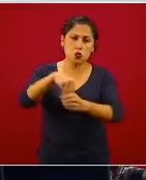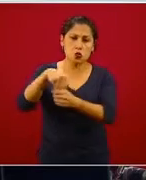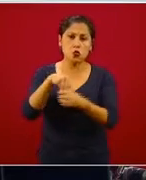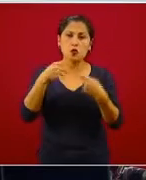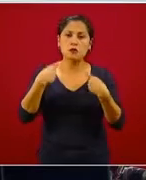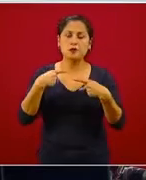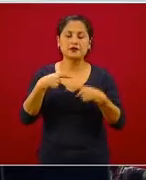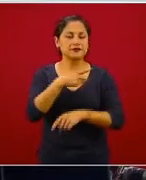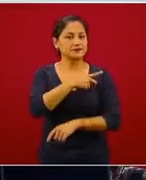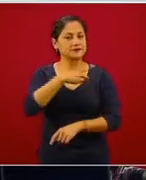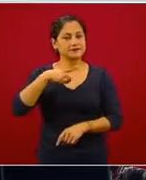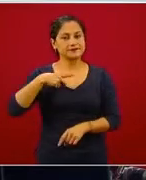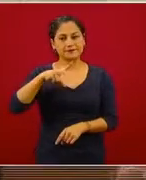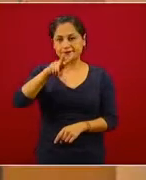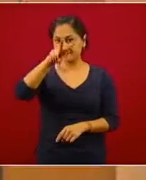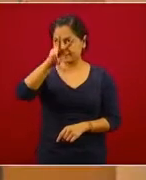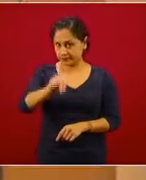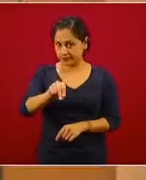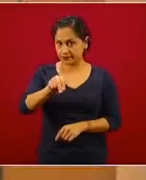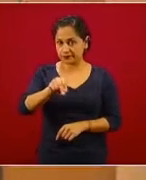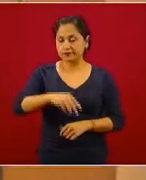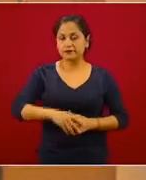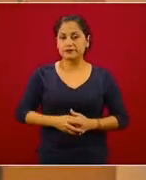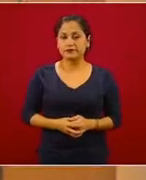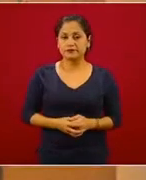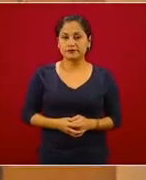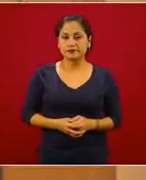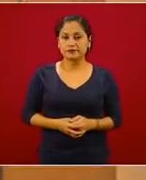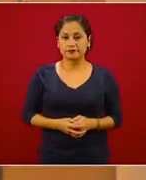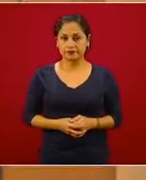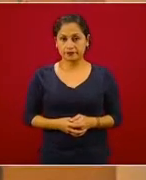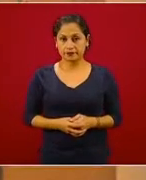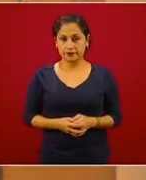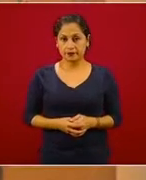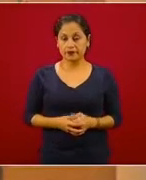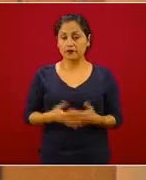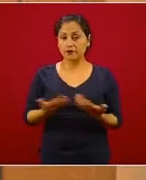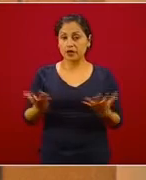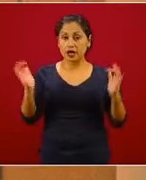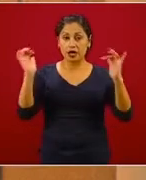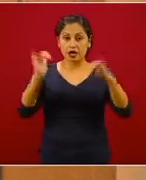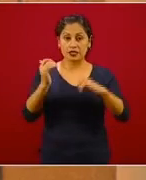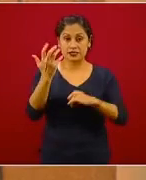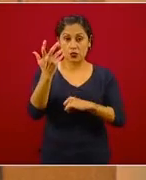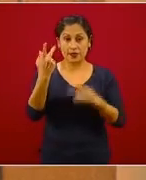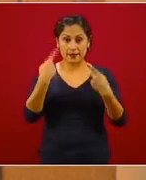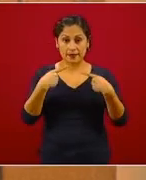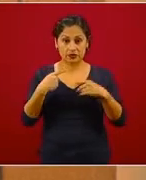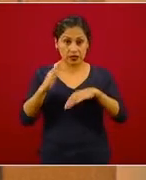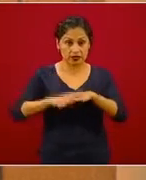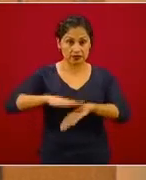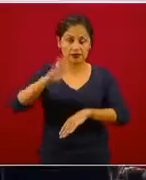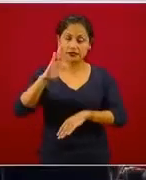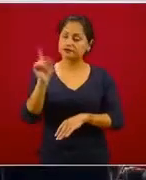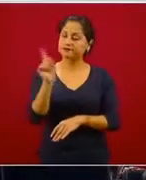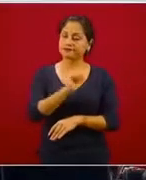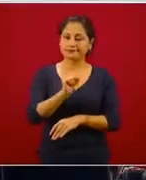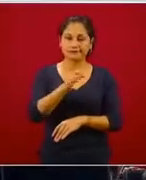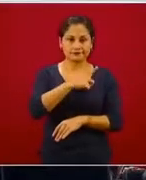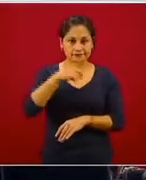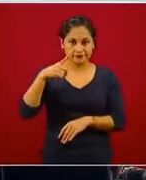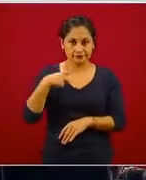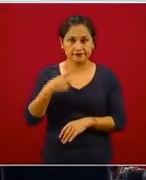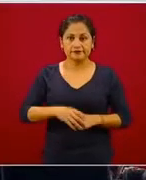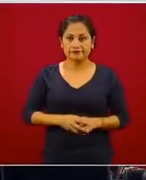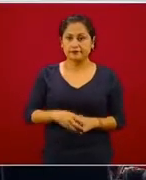in big crowds. We can't have people on beaches. We can't have more than 50 people together.